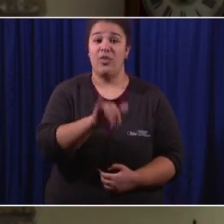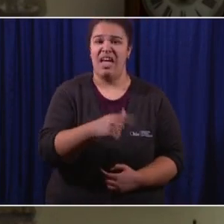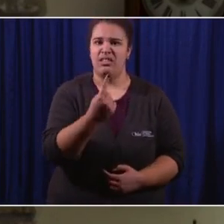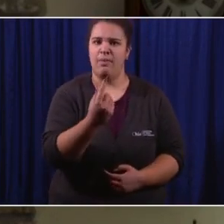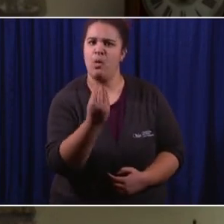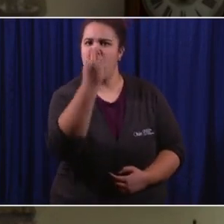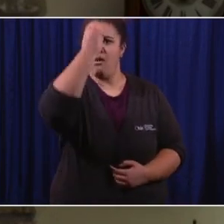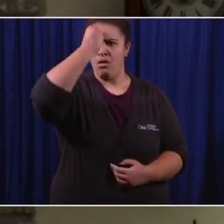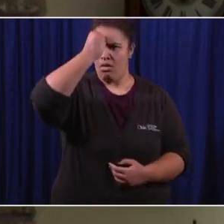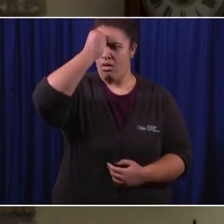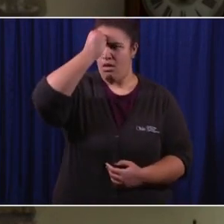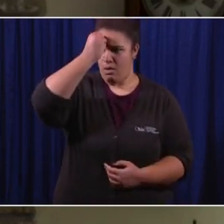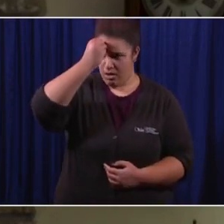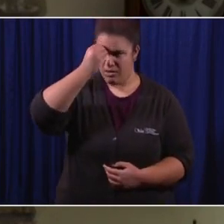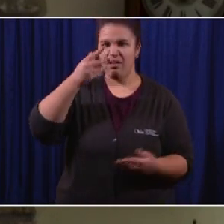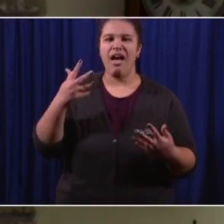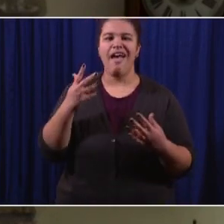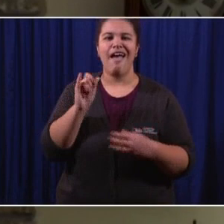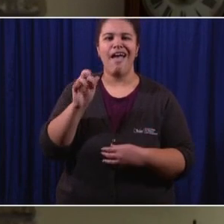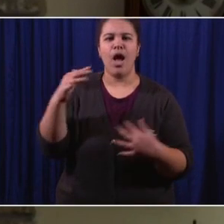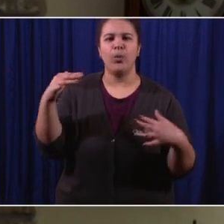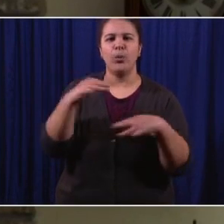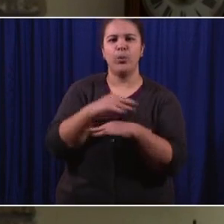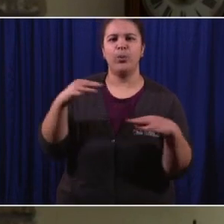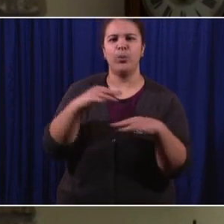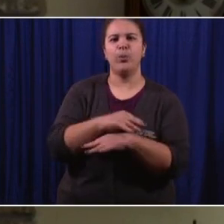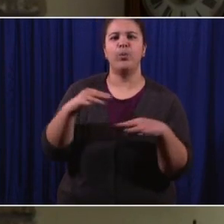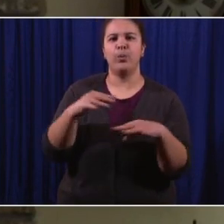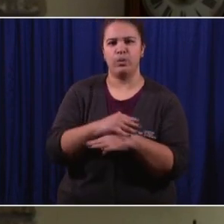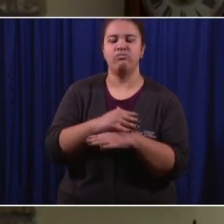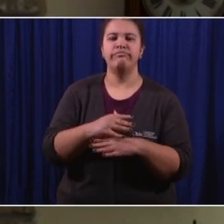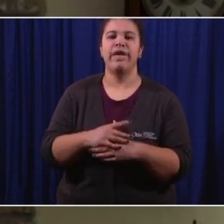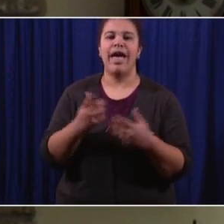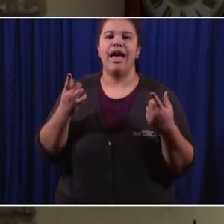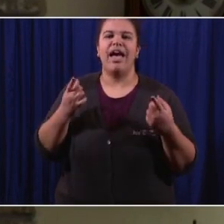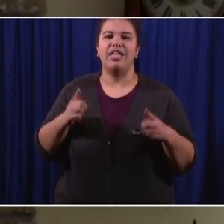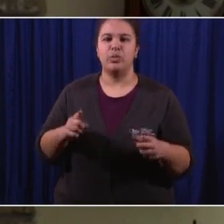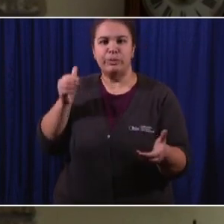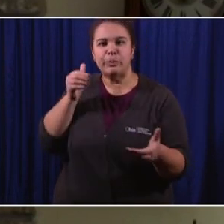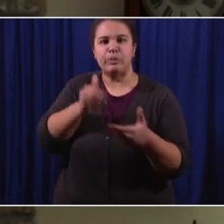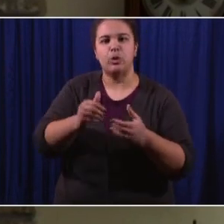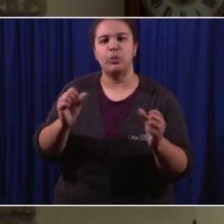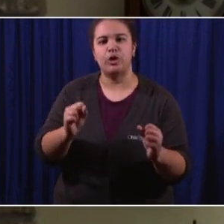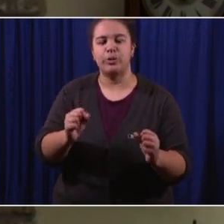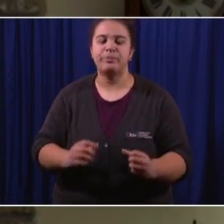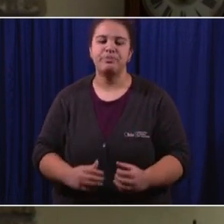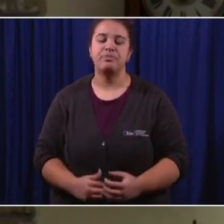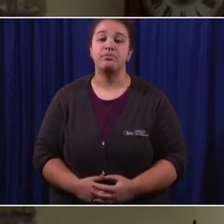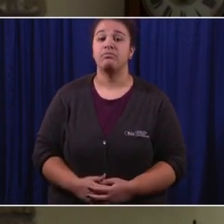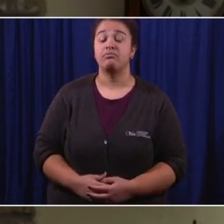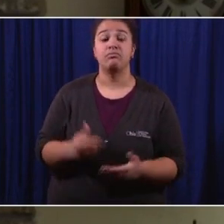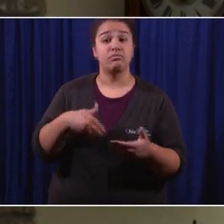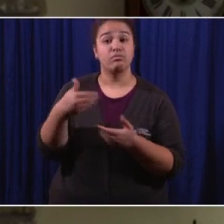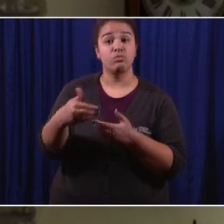colder weather in Ohio. Next question is from Max Philby at the Columbus Dispatch.